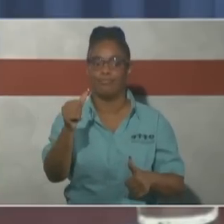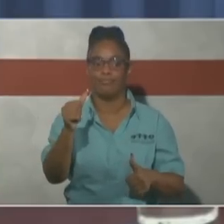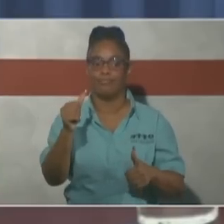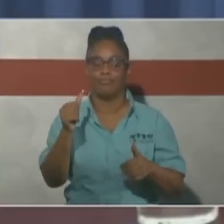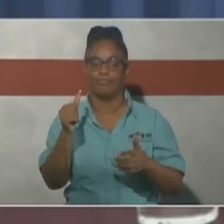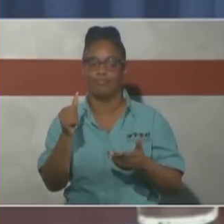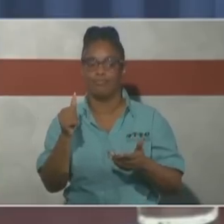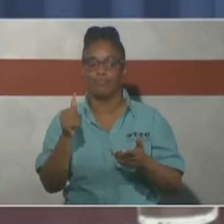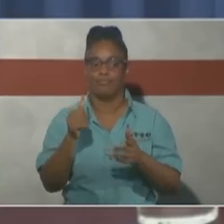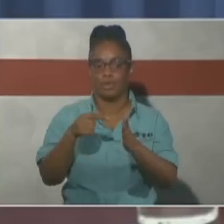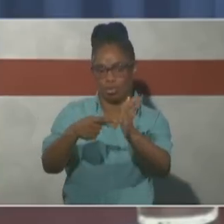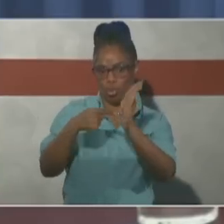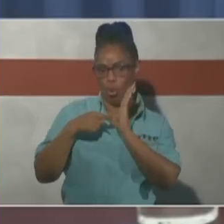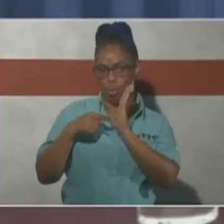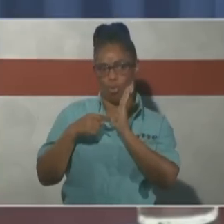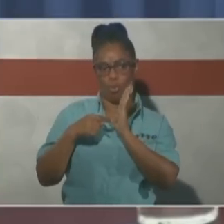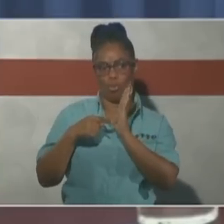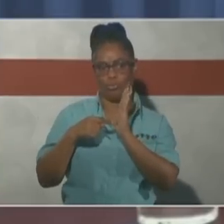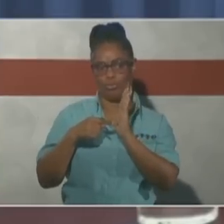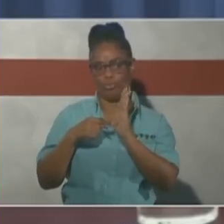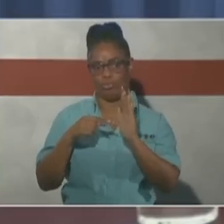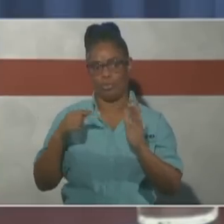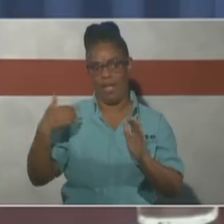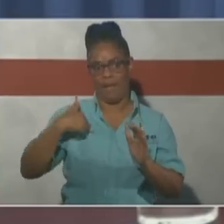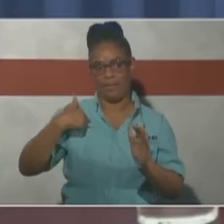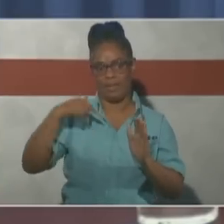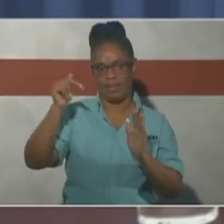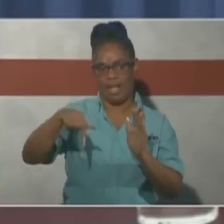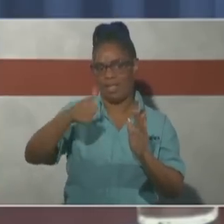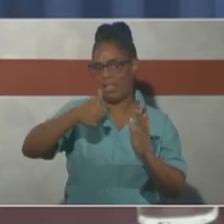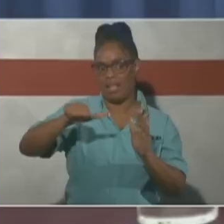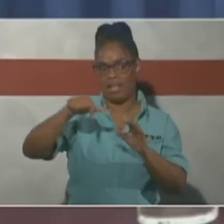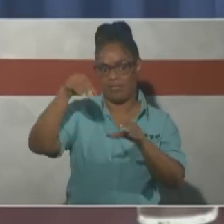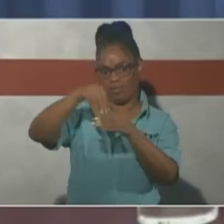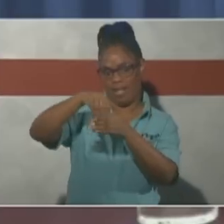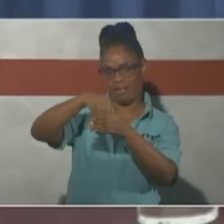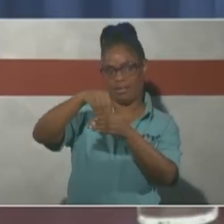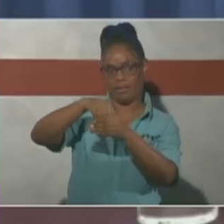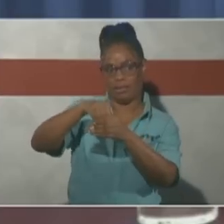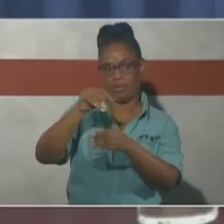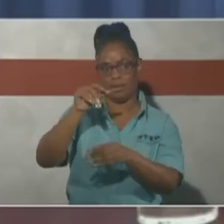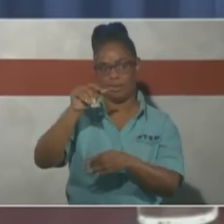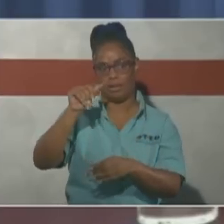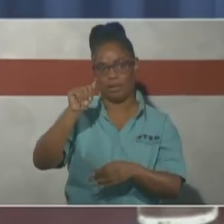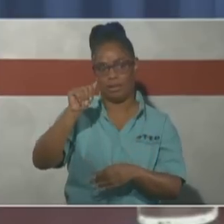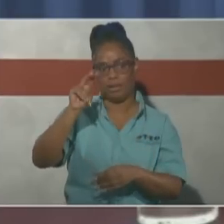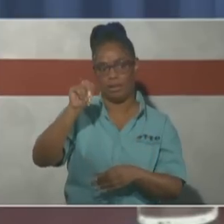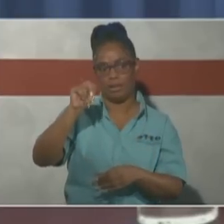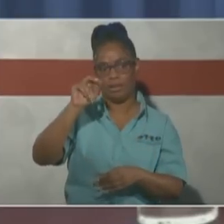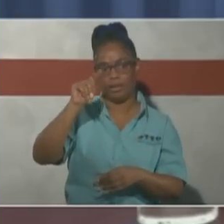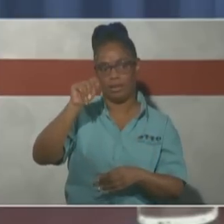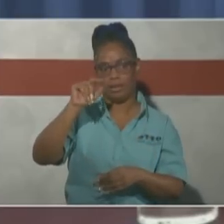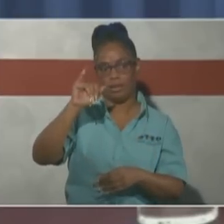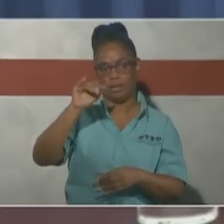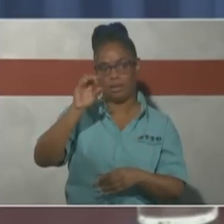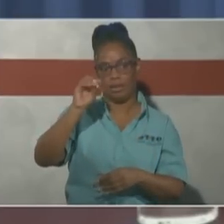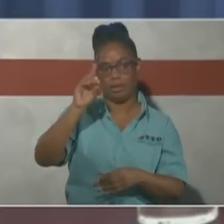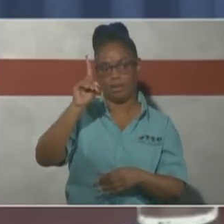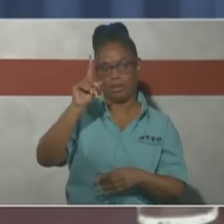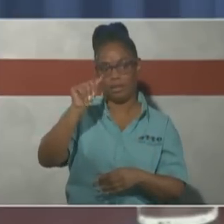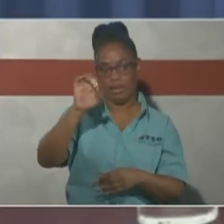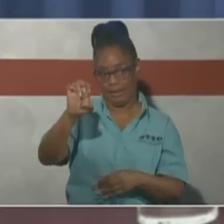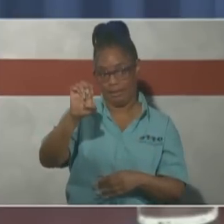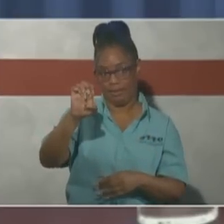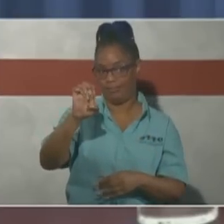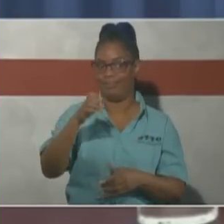of 949. Of that 949, 50 were